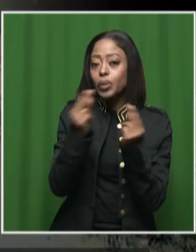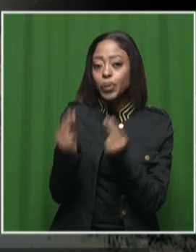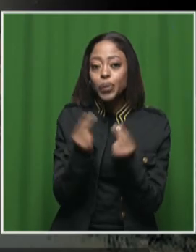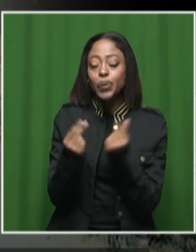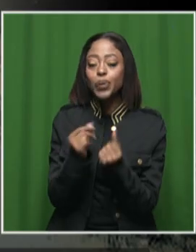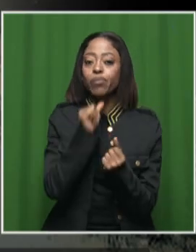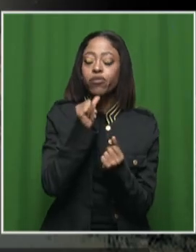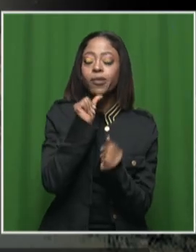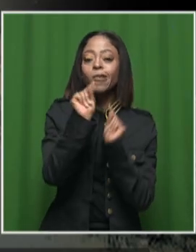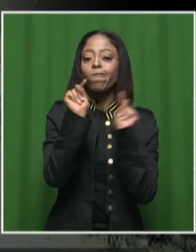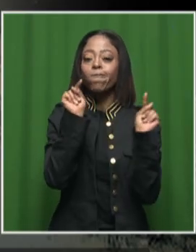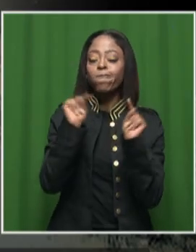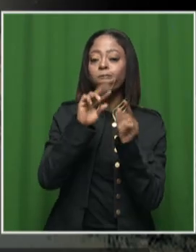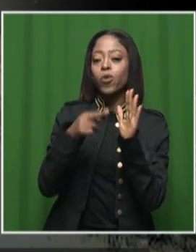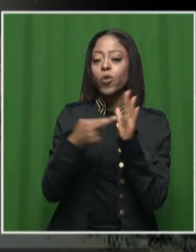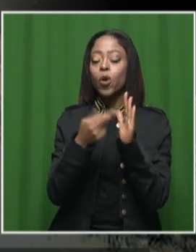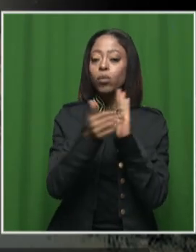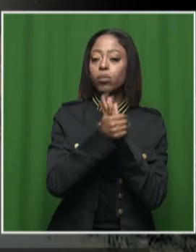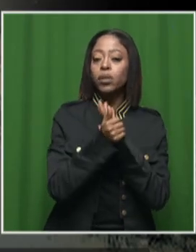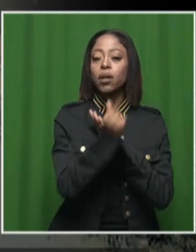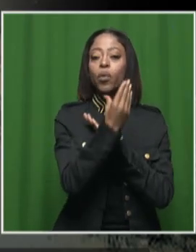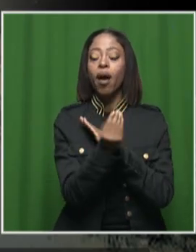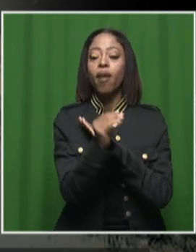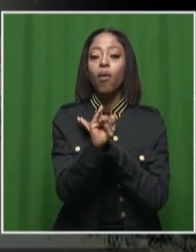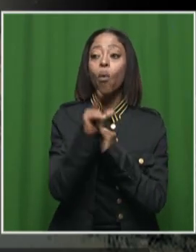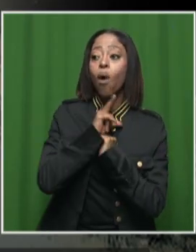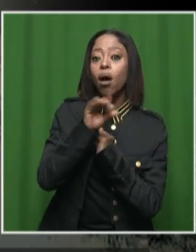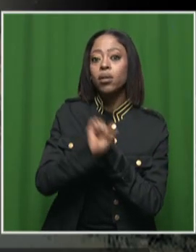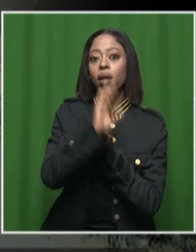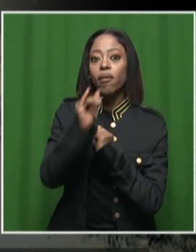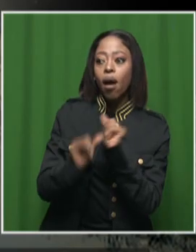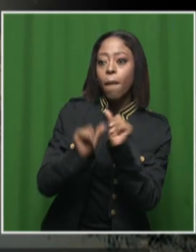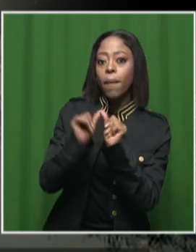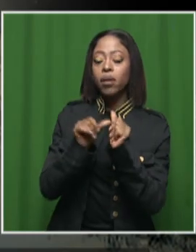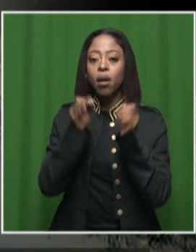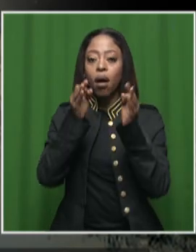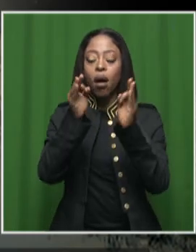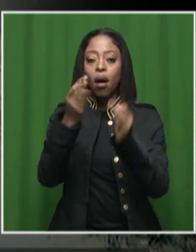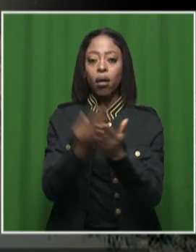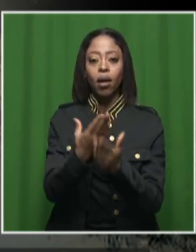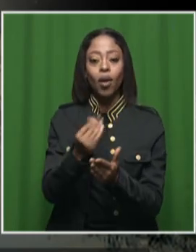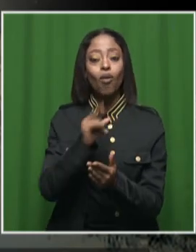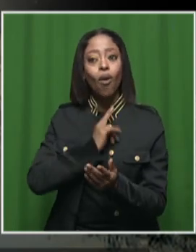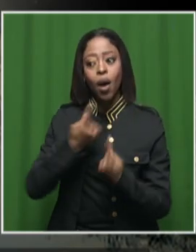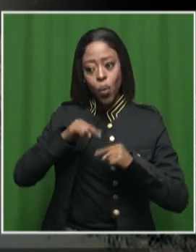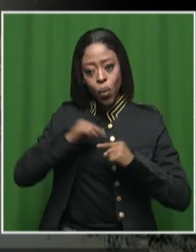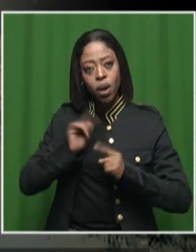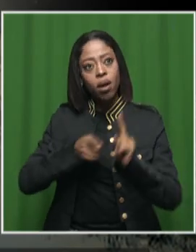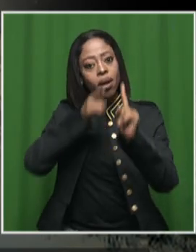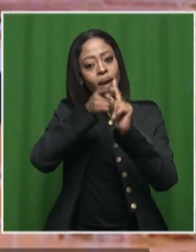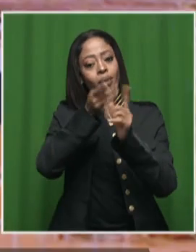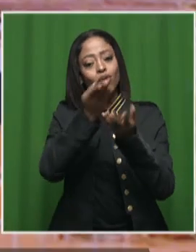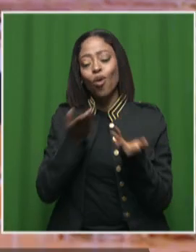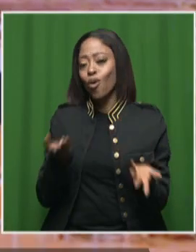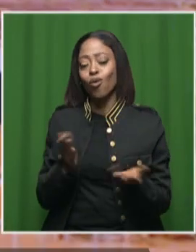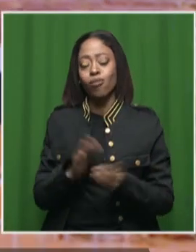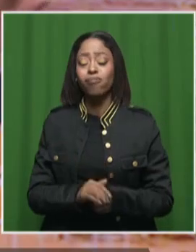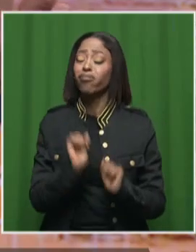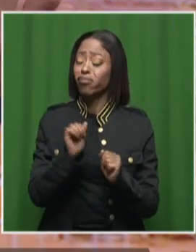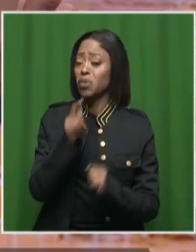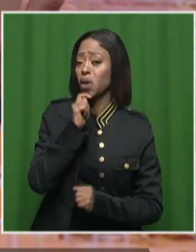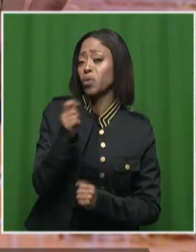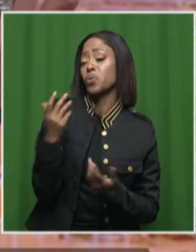respective domains to help build a better South Africa, because I think ultimately that's what we all want. Yeah, indeed, it is. At the end of